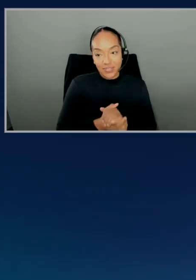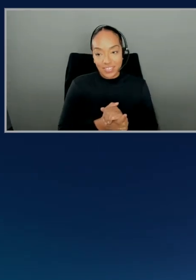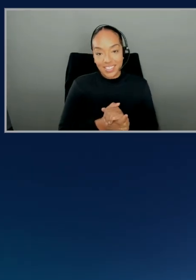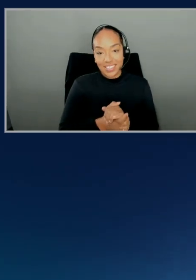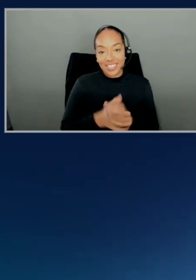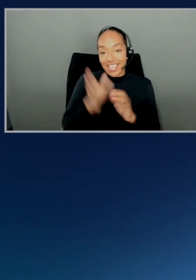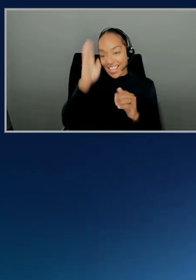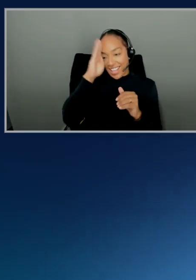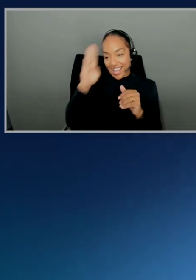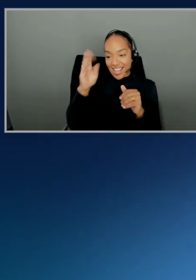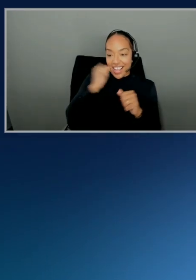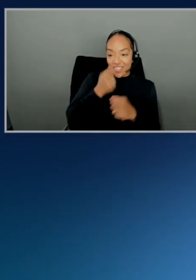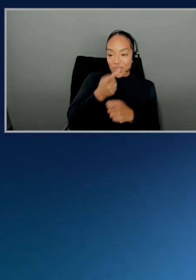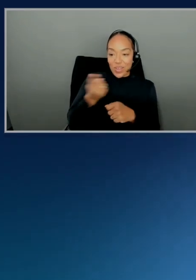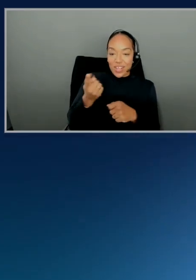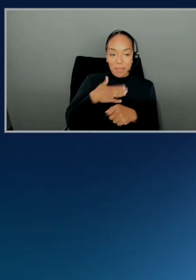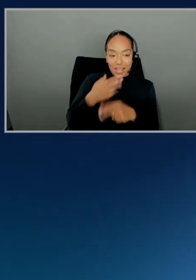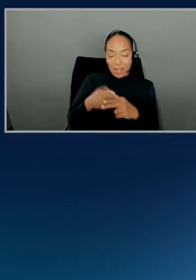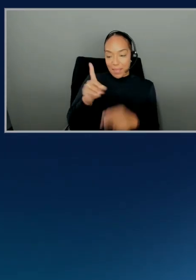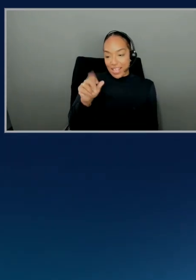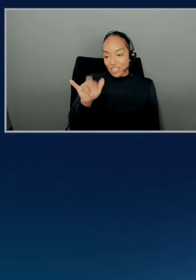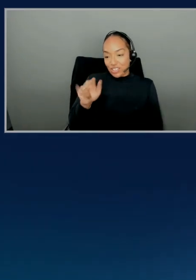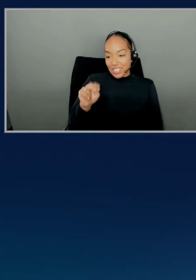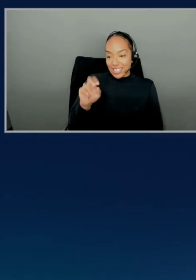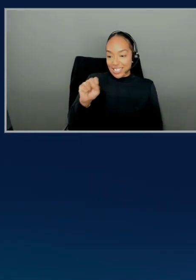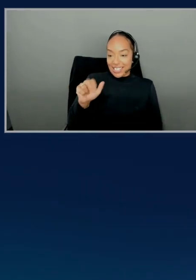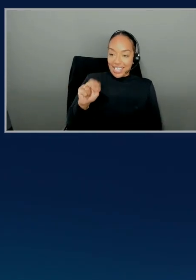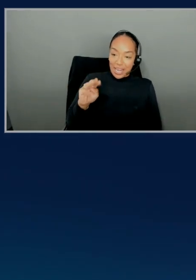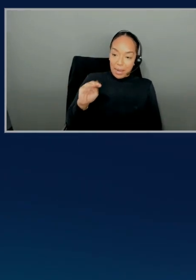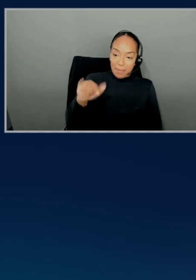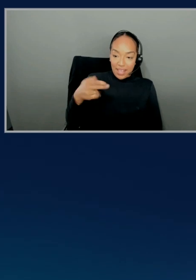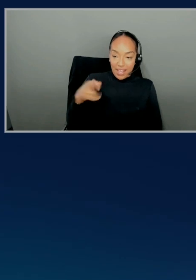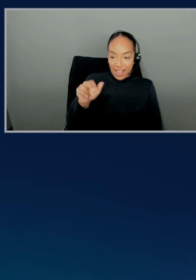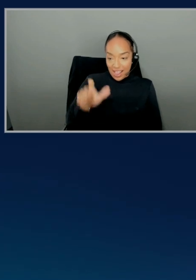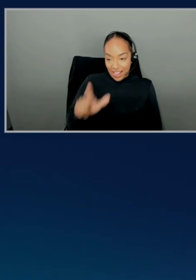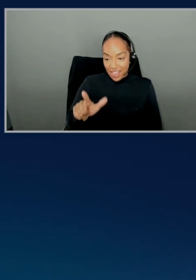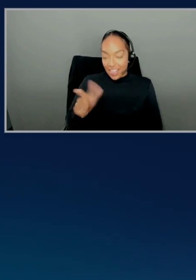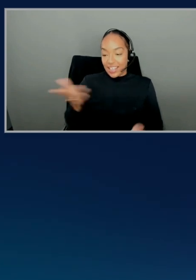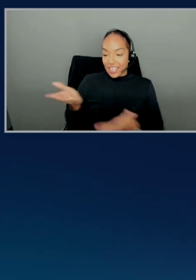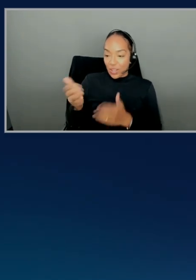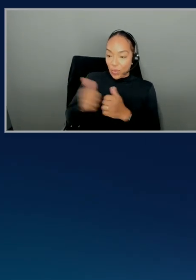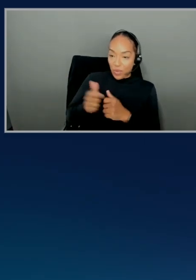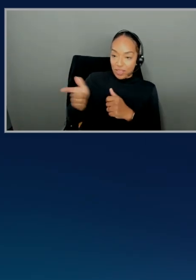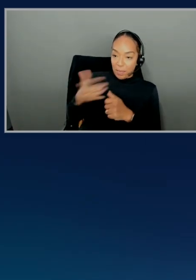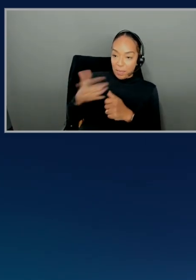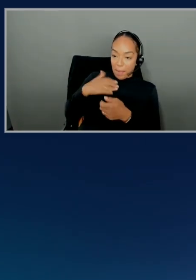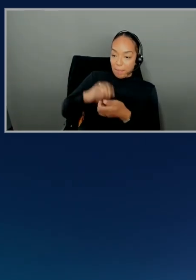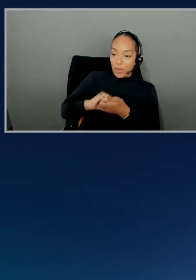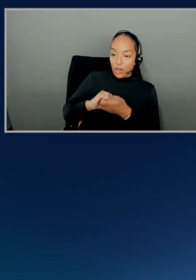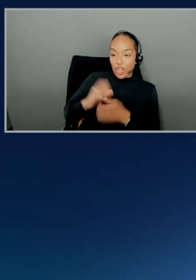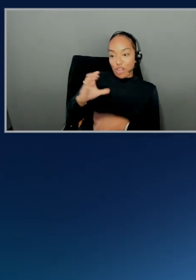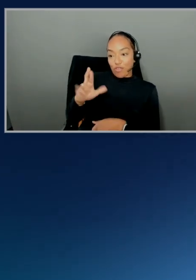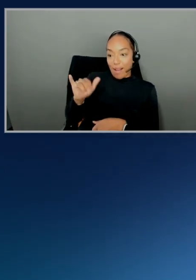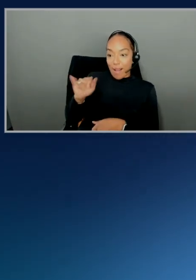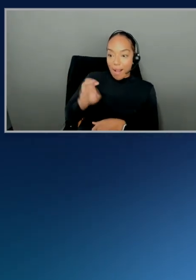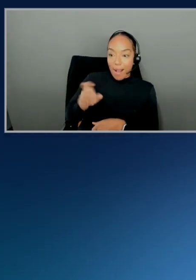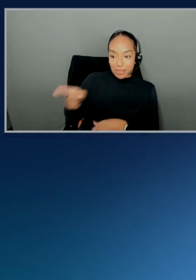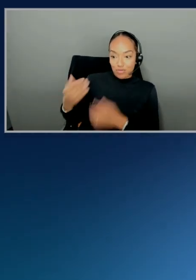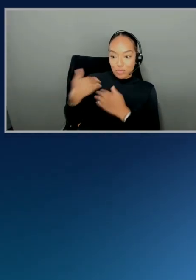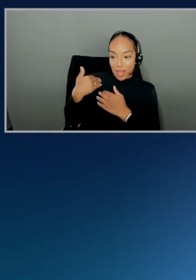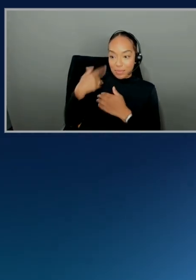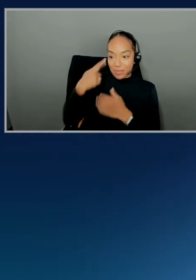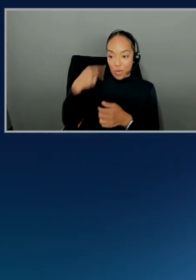My name is Adrian San Miguel. I'm a partner enterprise architect. Joined by my partner in crime, the individual that is responsible for me being here for the most